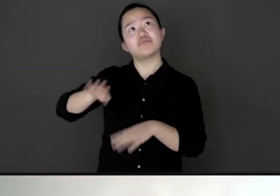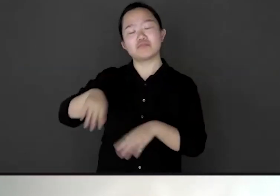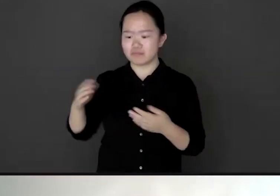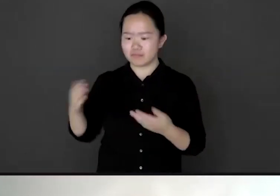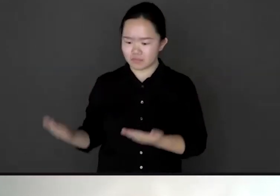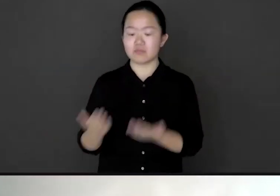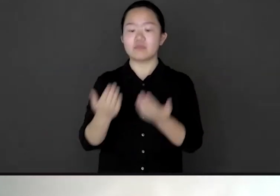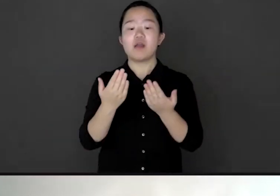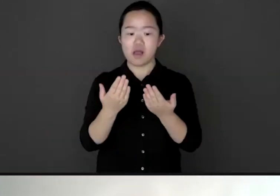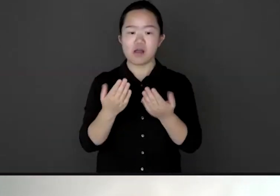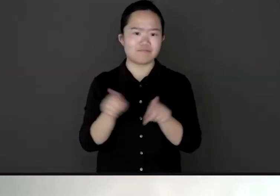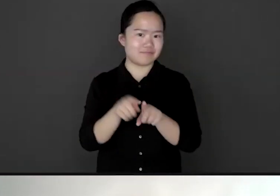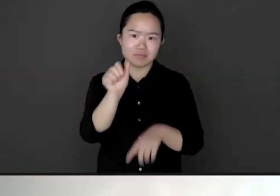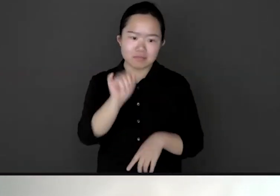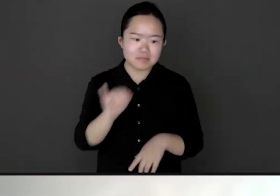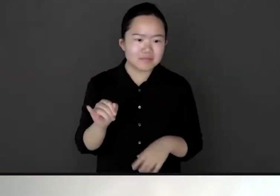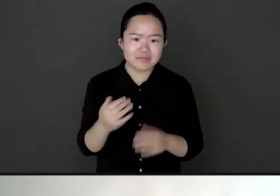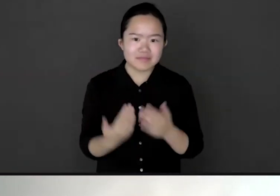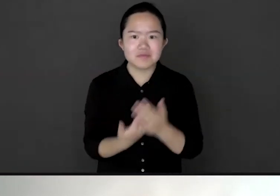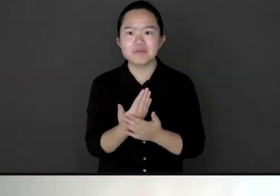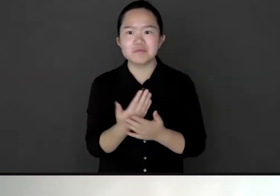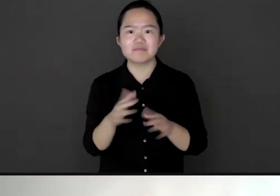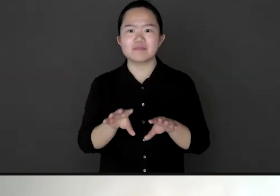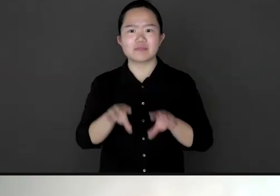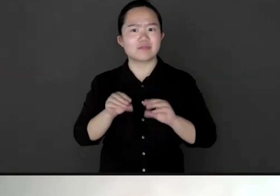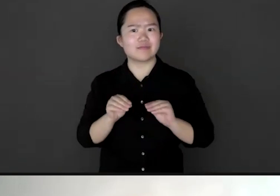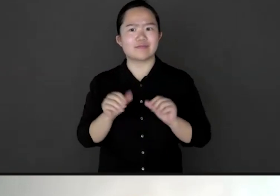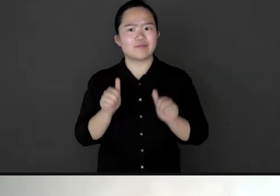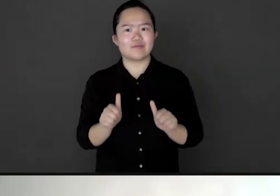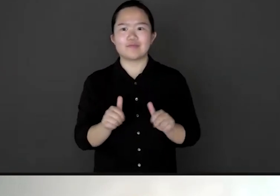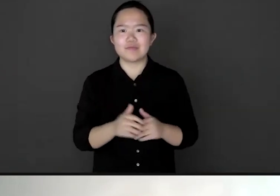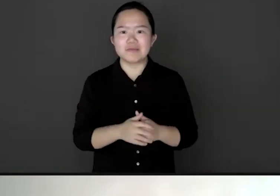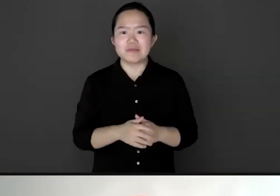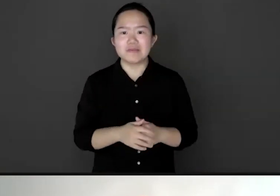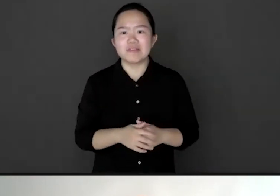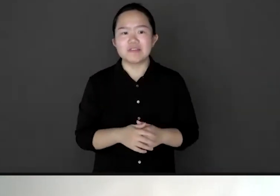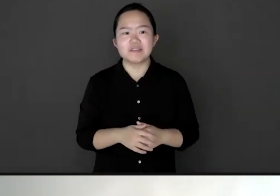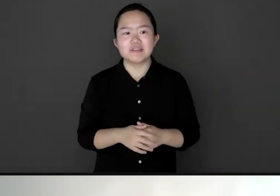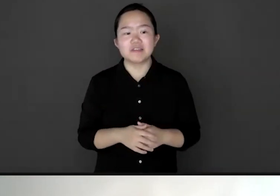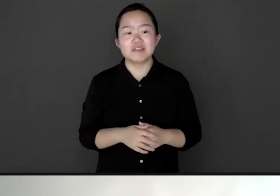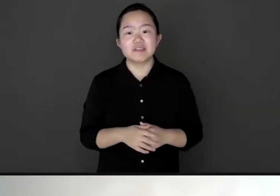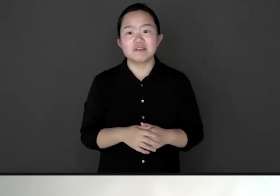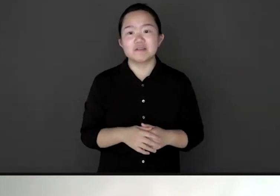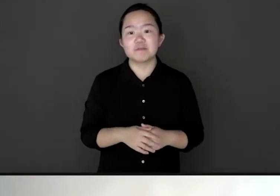think, of the big tech organizations in terms of having this conversation is helping the industry to care about